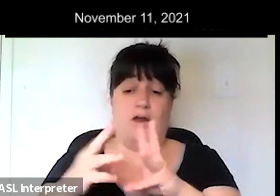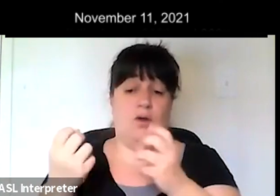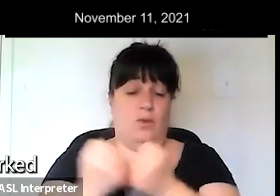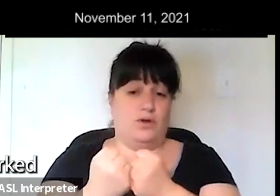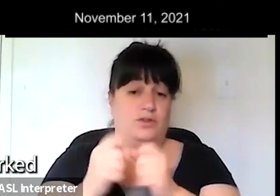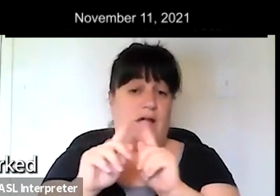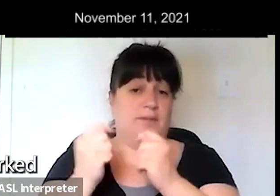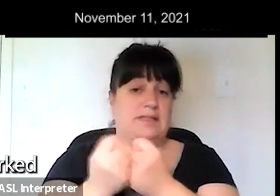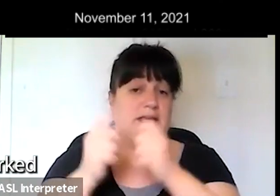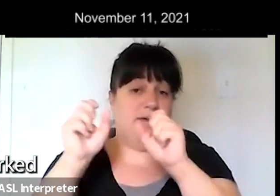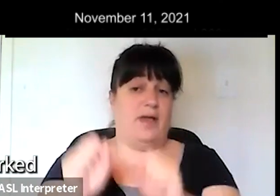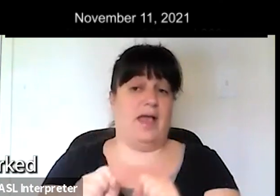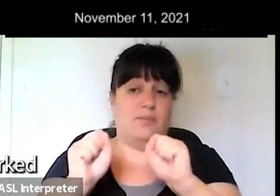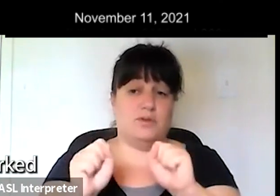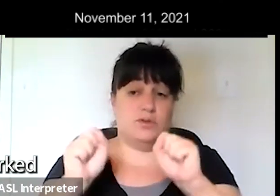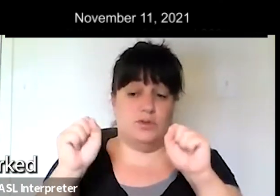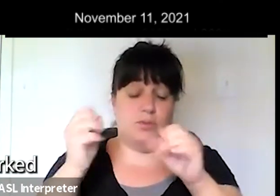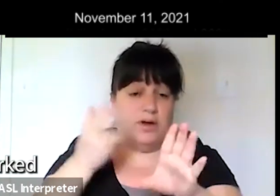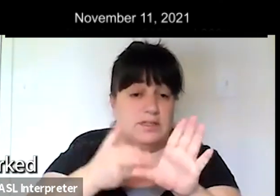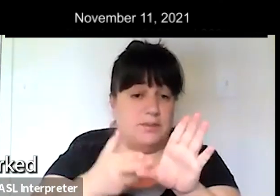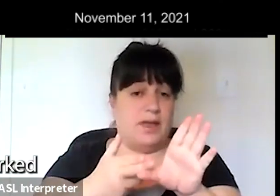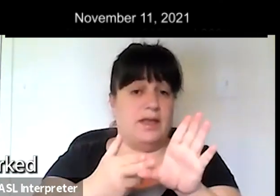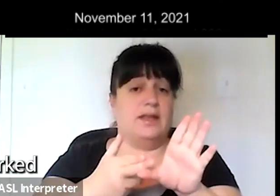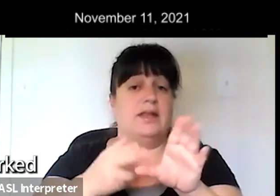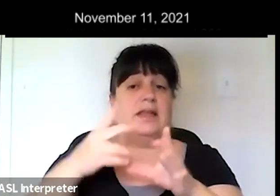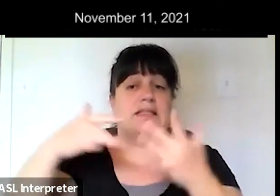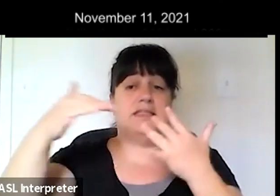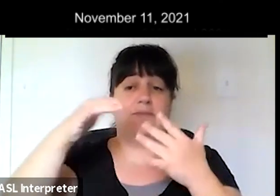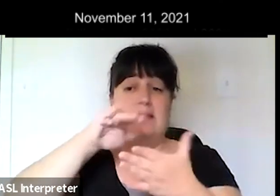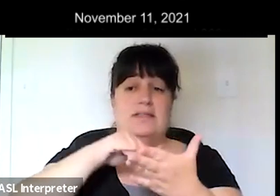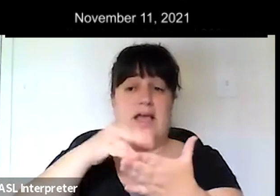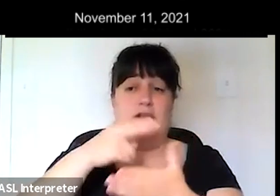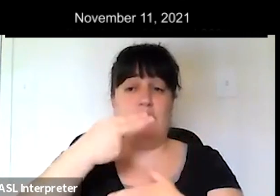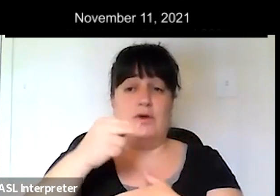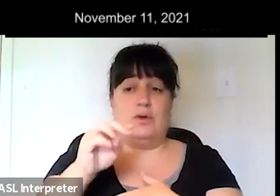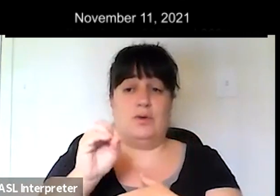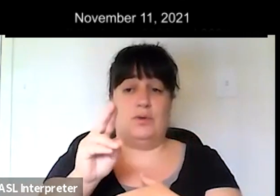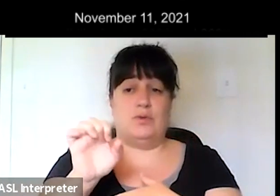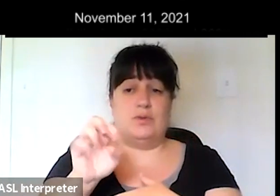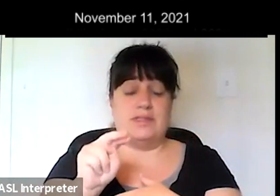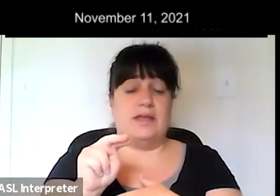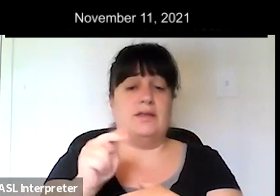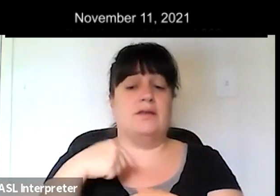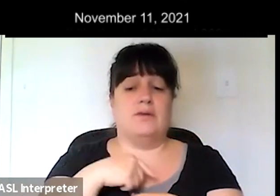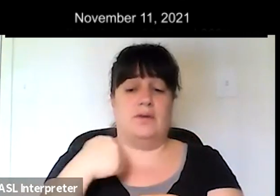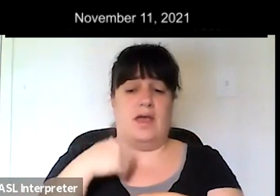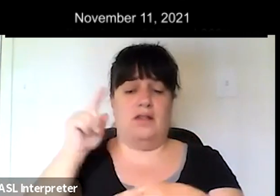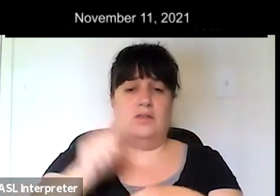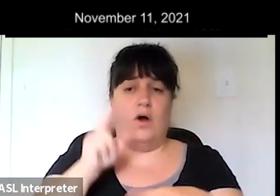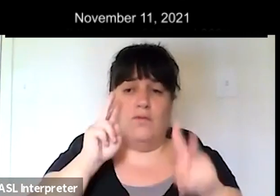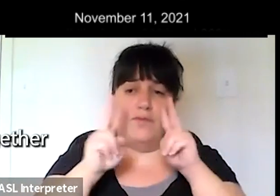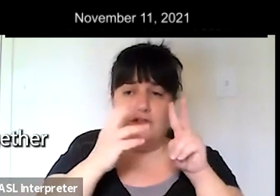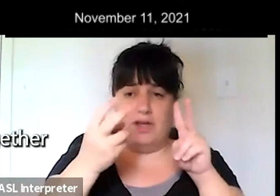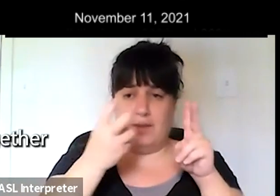team was able to participate in at Space Center Houston, where we worked with a group of low vision and